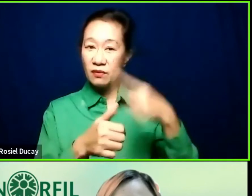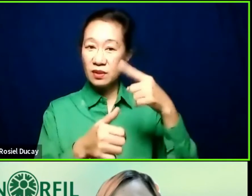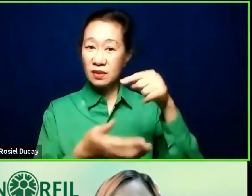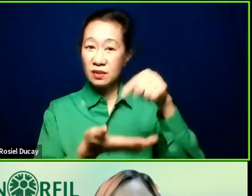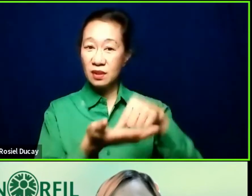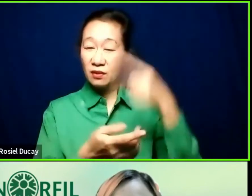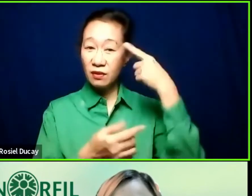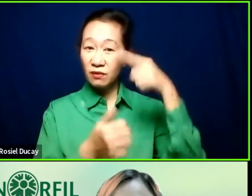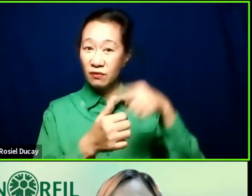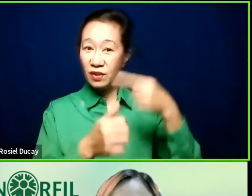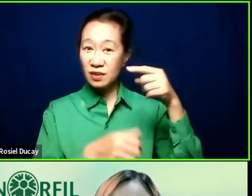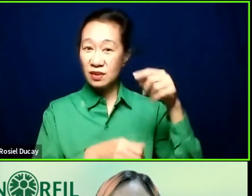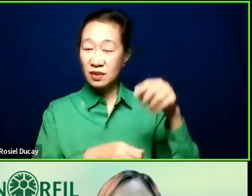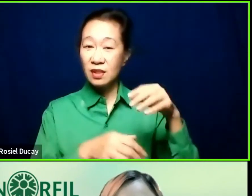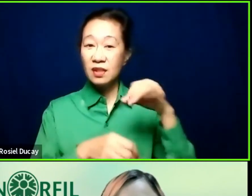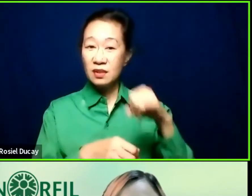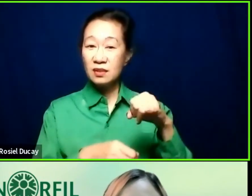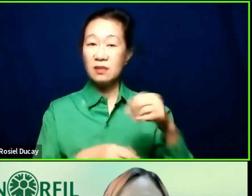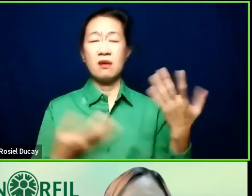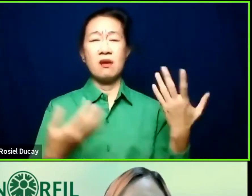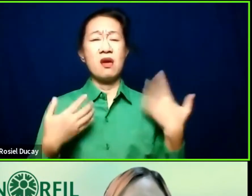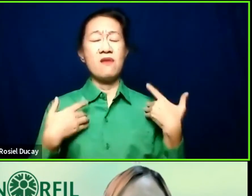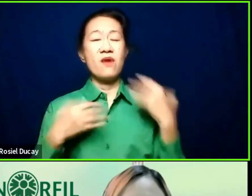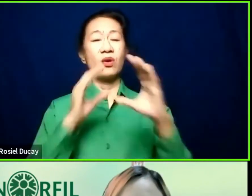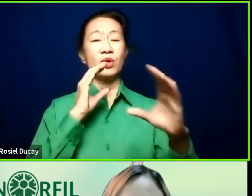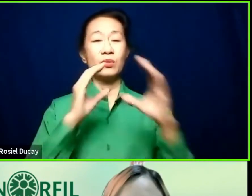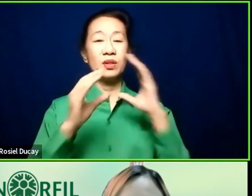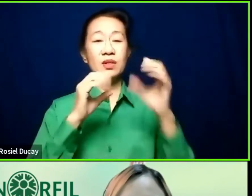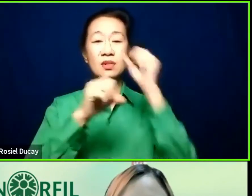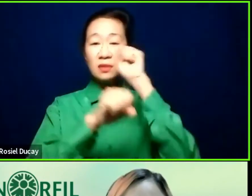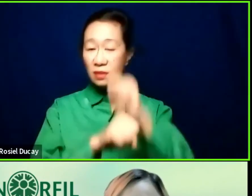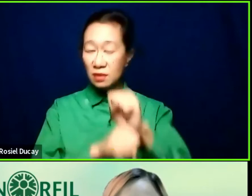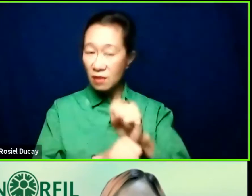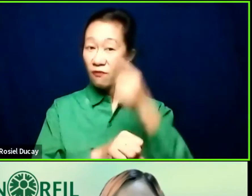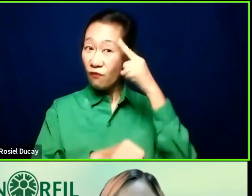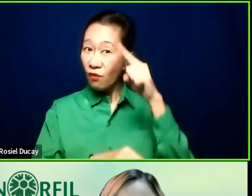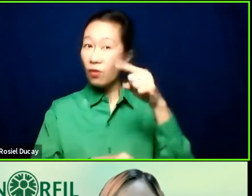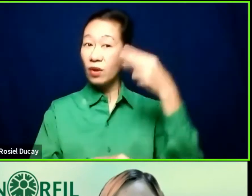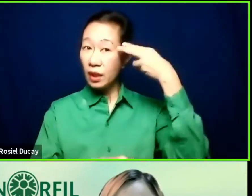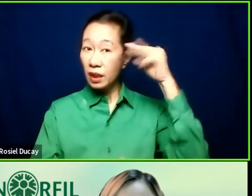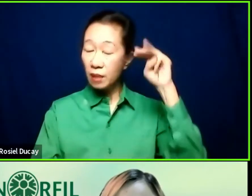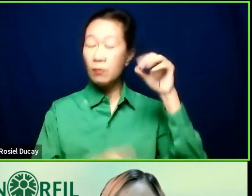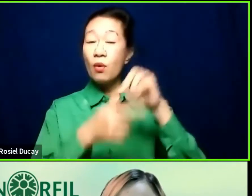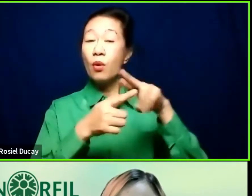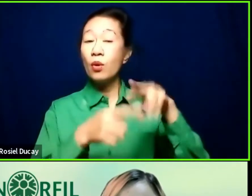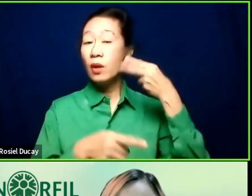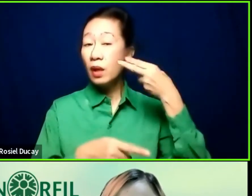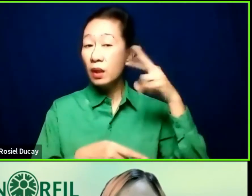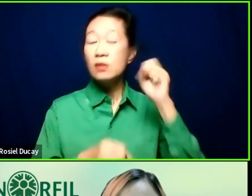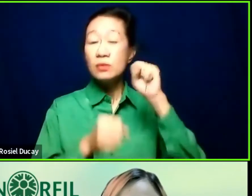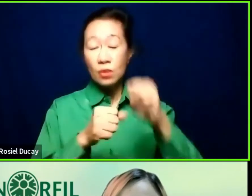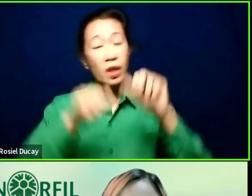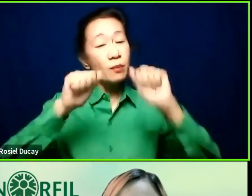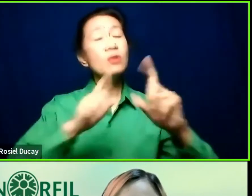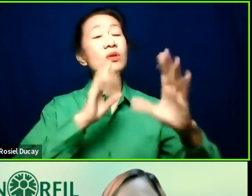po, establish a communication system for him or her para mas makapag-usap siya